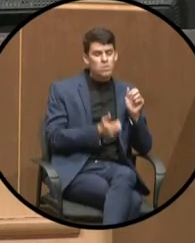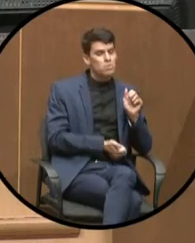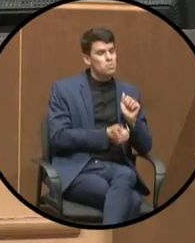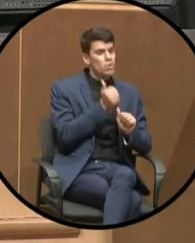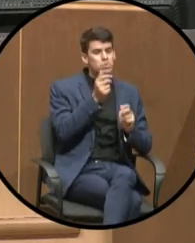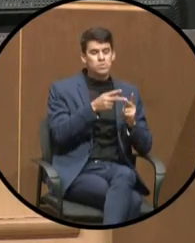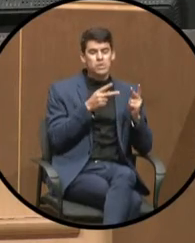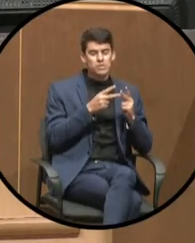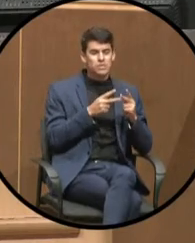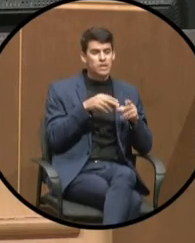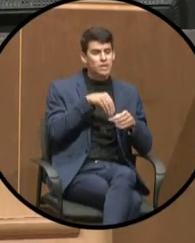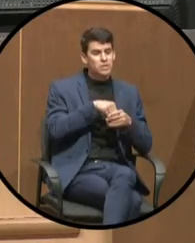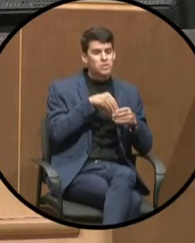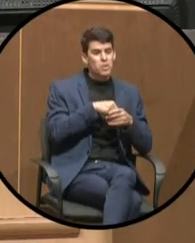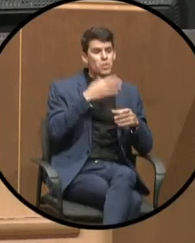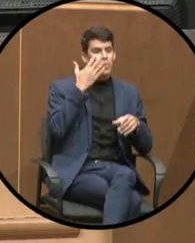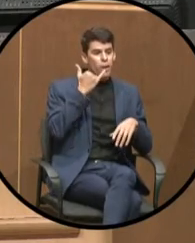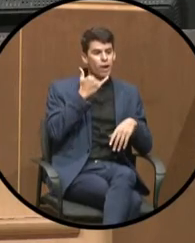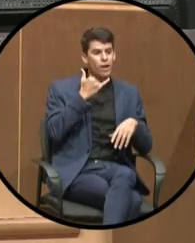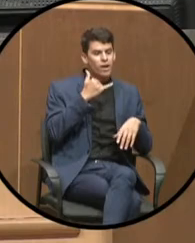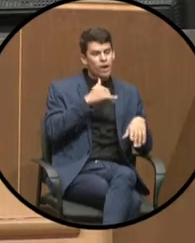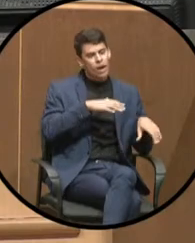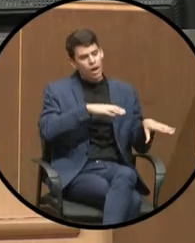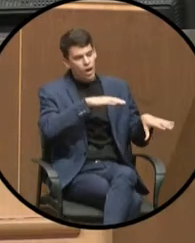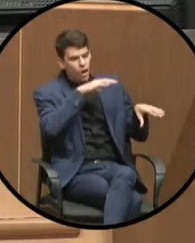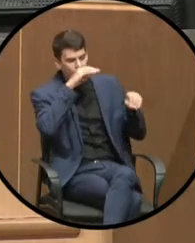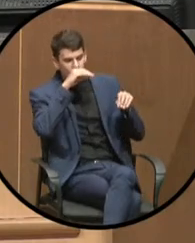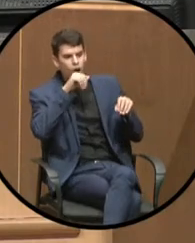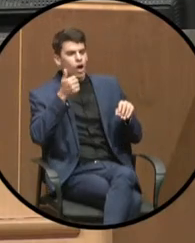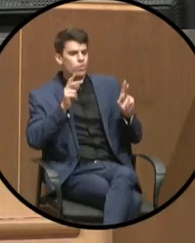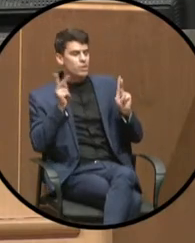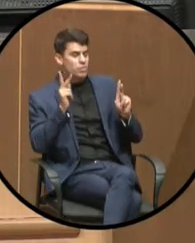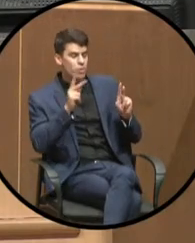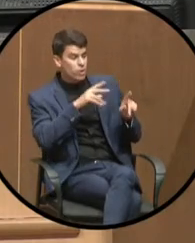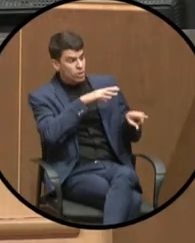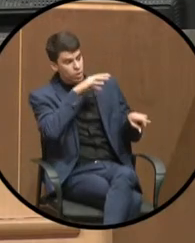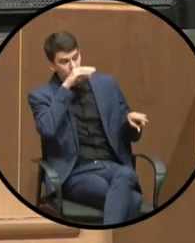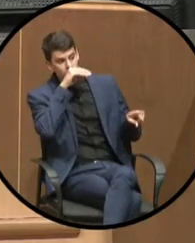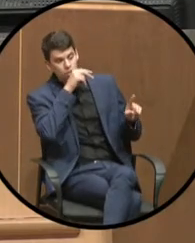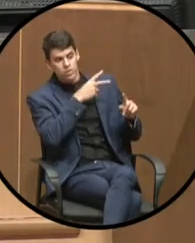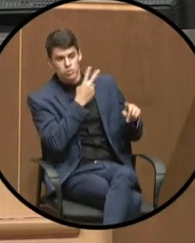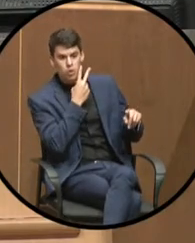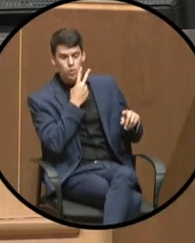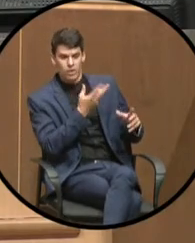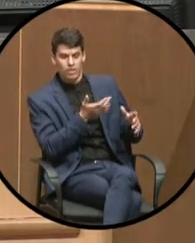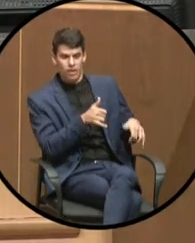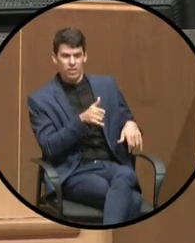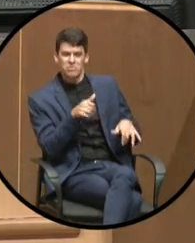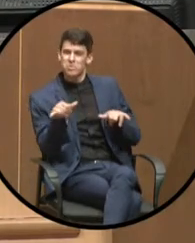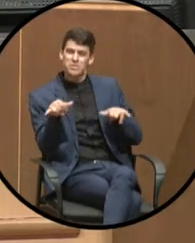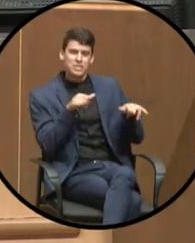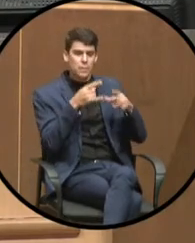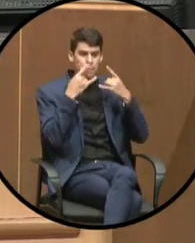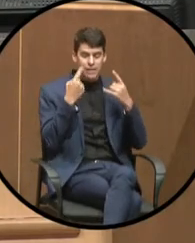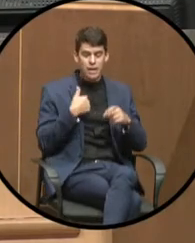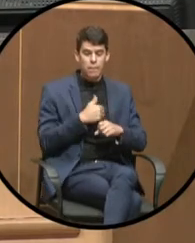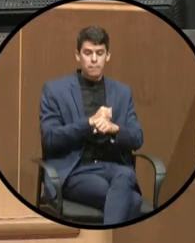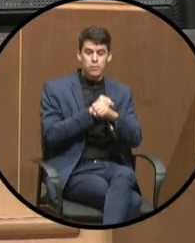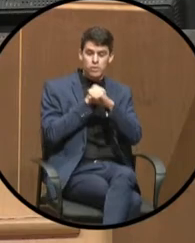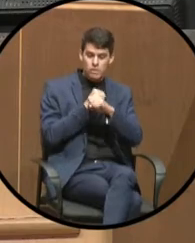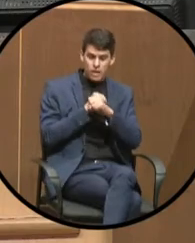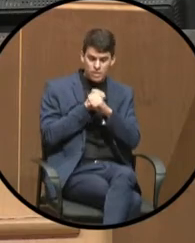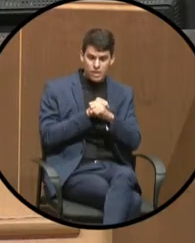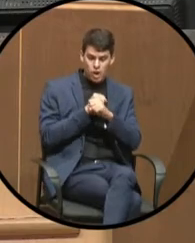places indoors because of secondhand smoke. To me, the mask is kind of like that, that I'm protecting